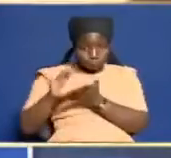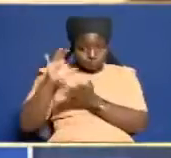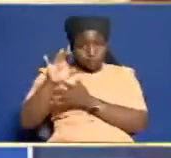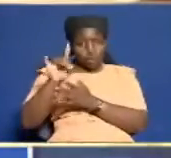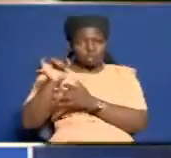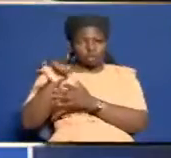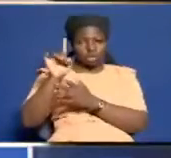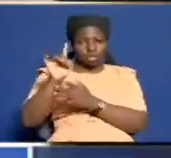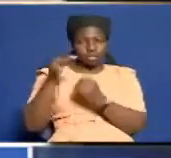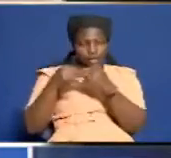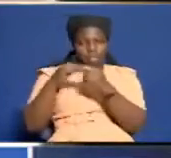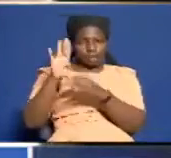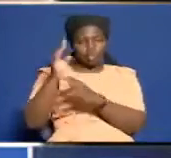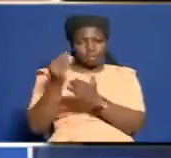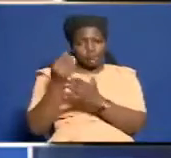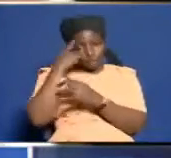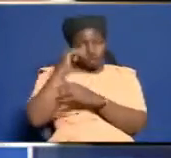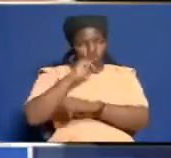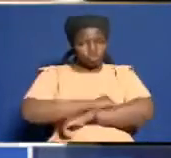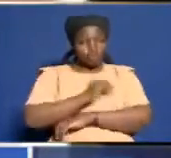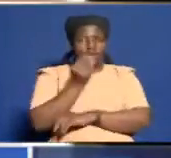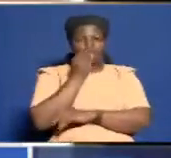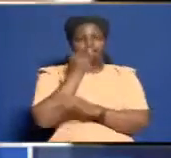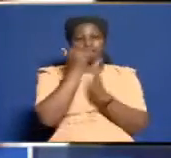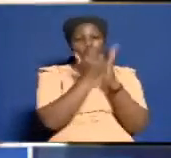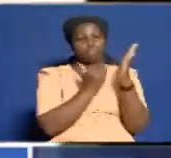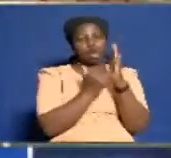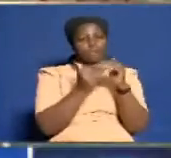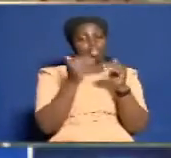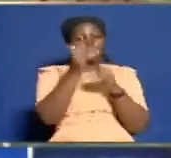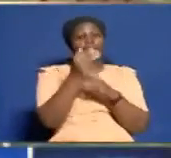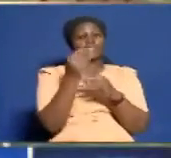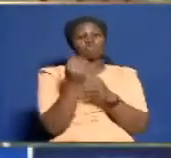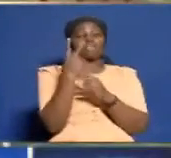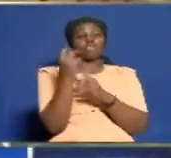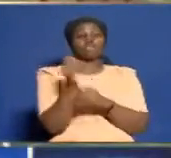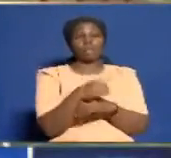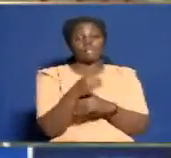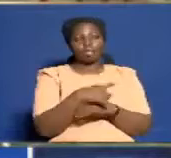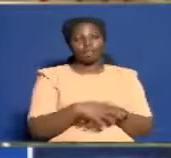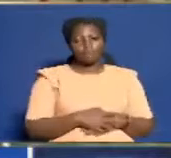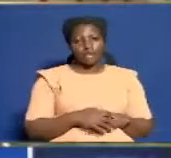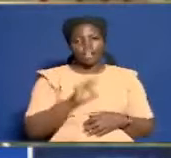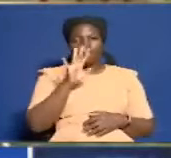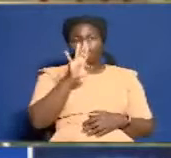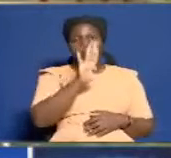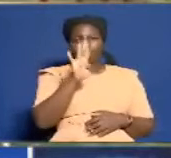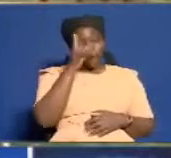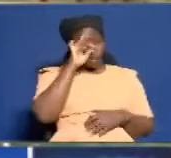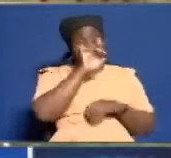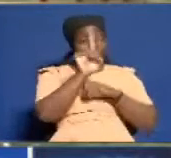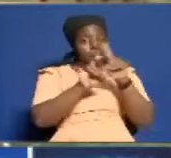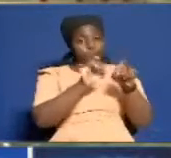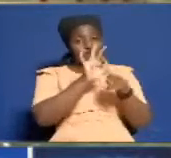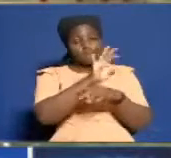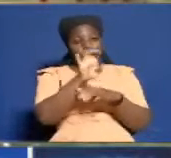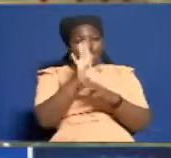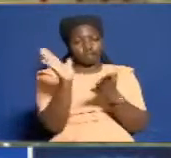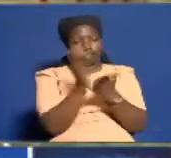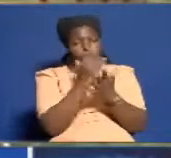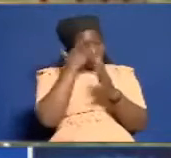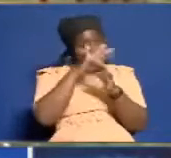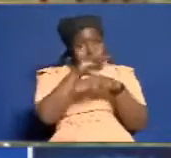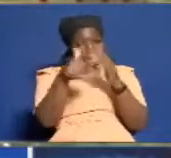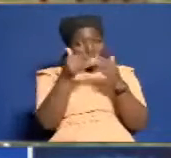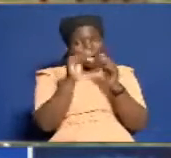1.8 billion shillings for the school feeding program for the next 12 months. Kenya shilling 4 billion for examination fee waiver for all